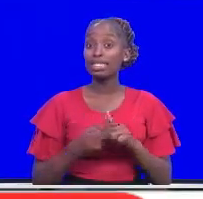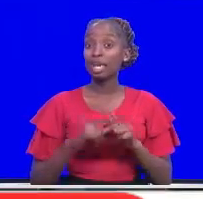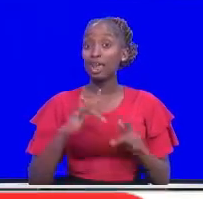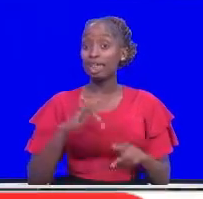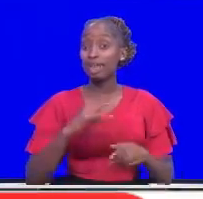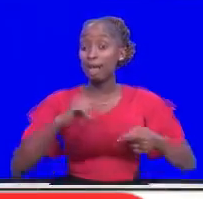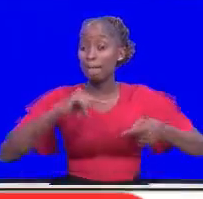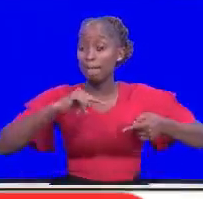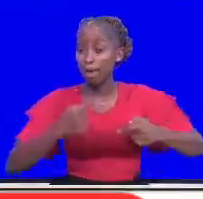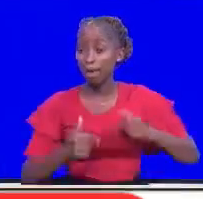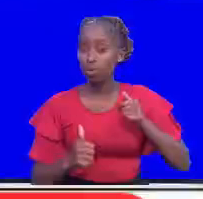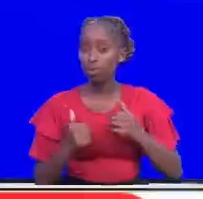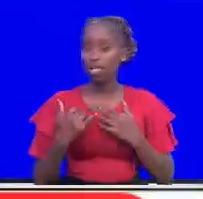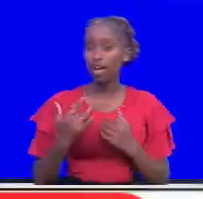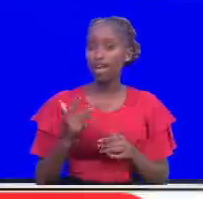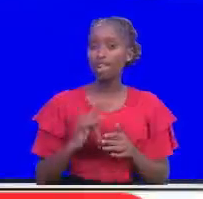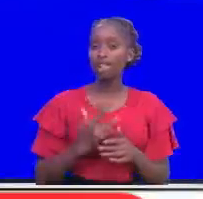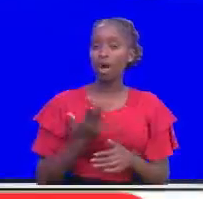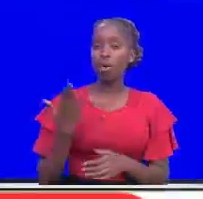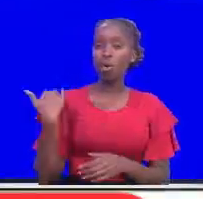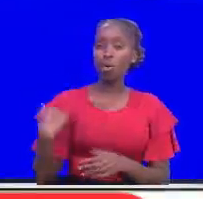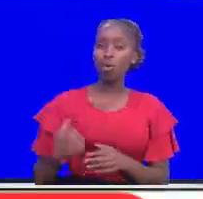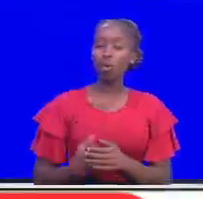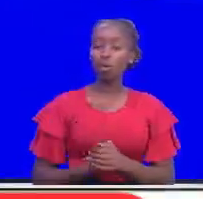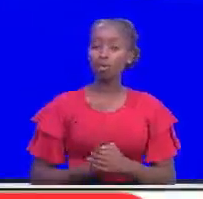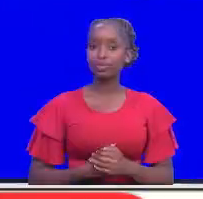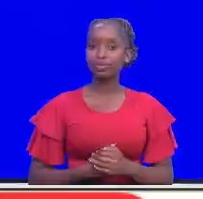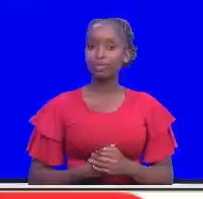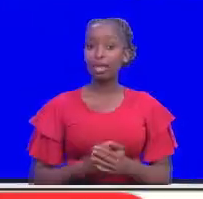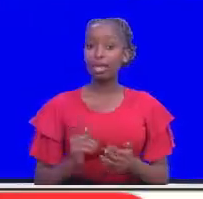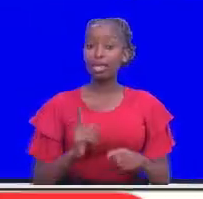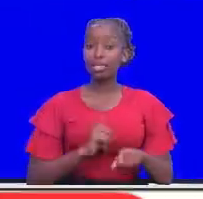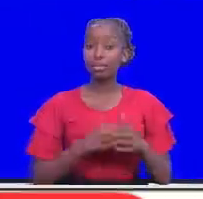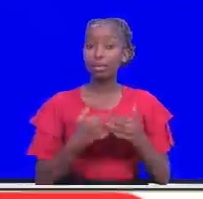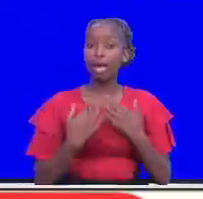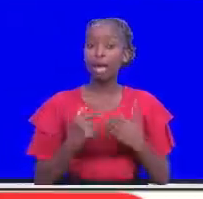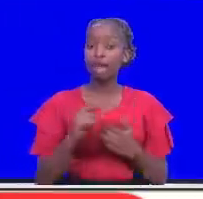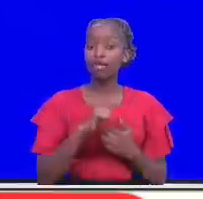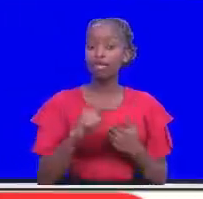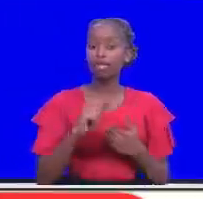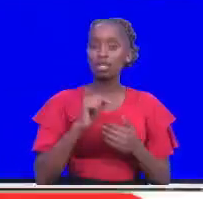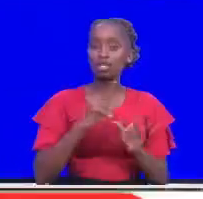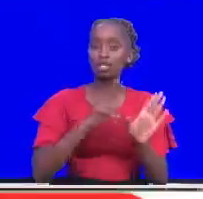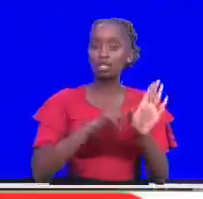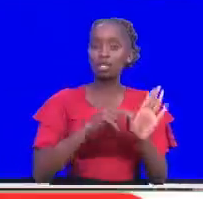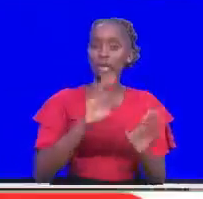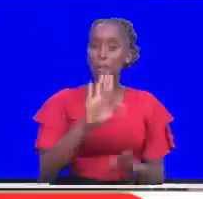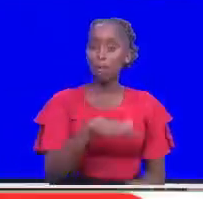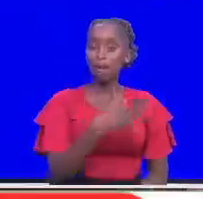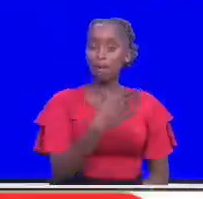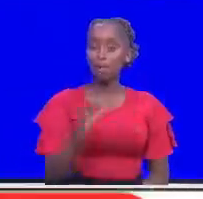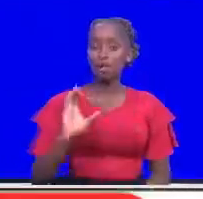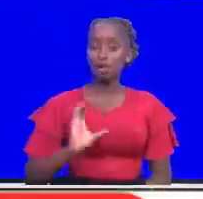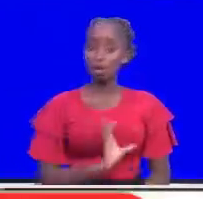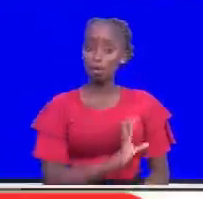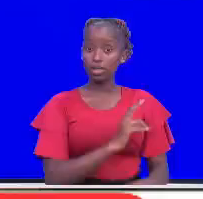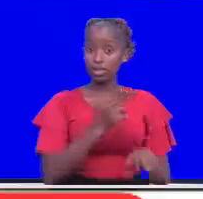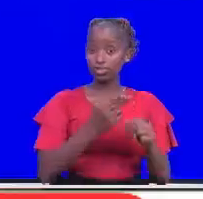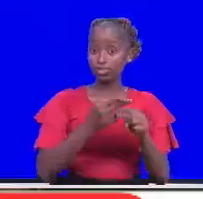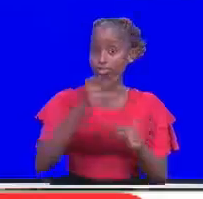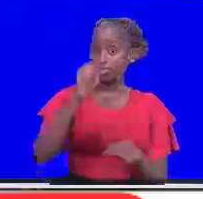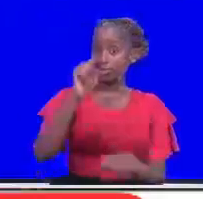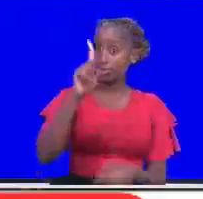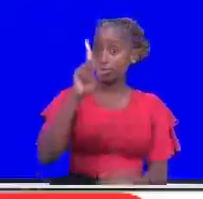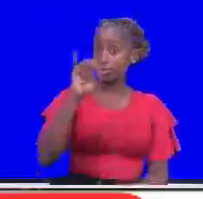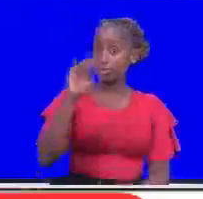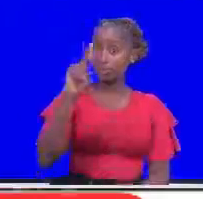anasikia. On his part, the chairman of the Parliamentary Committee on Budget, Ndindi Nyoro, has defended the